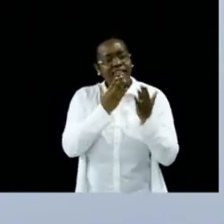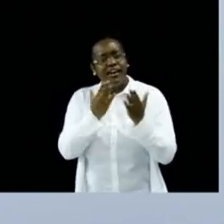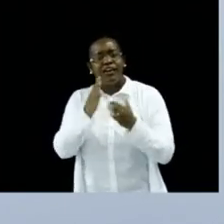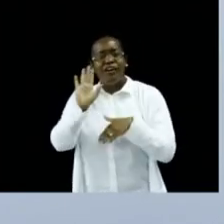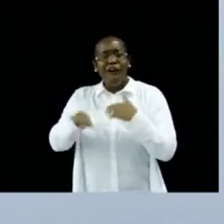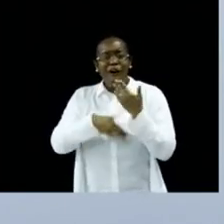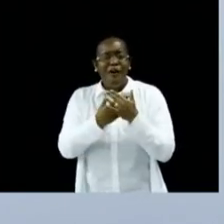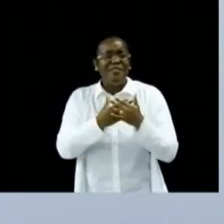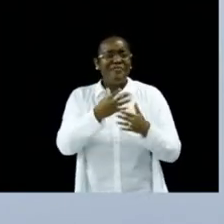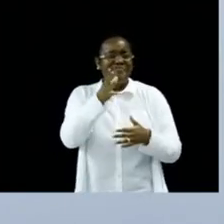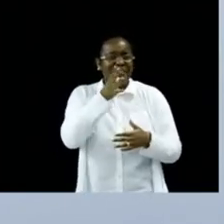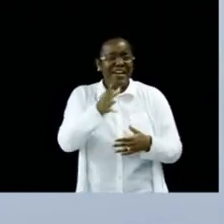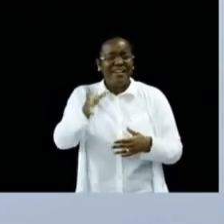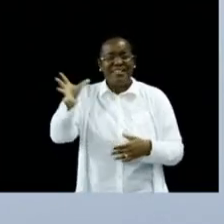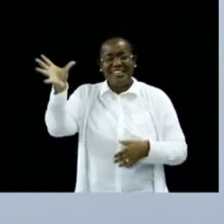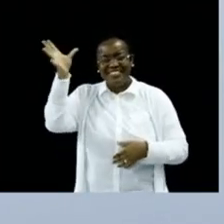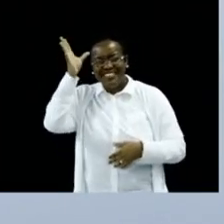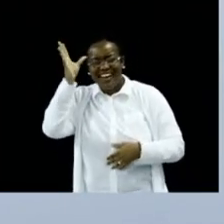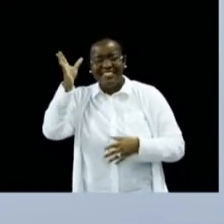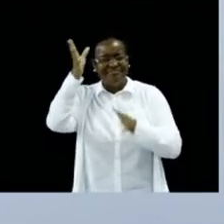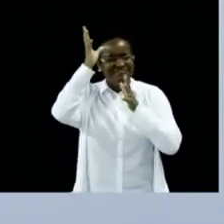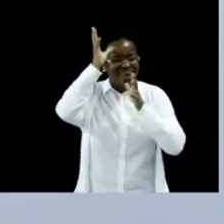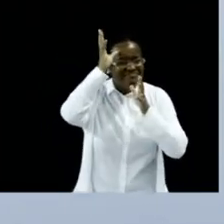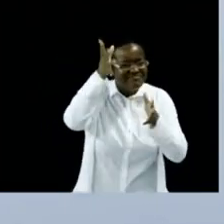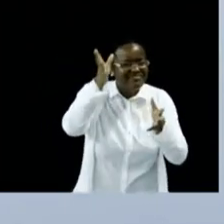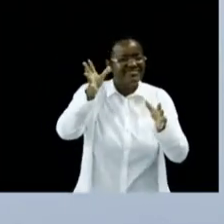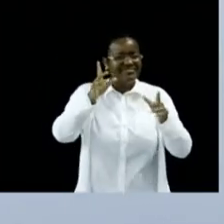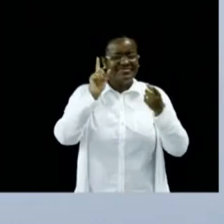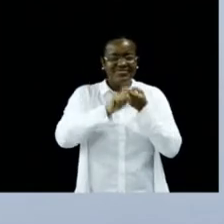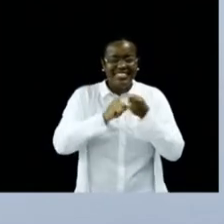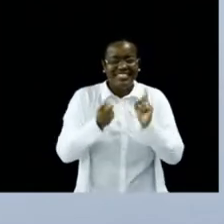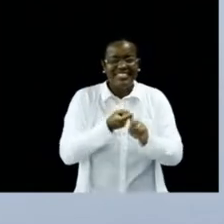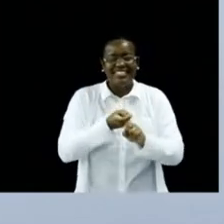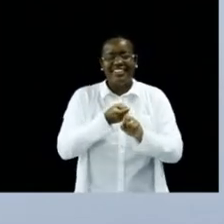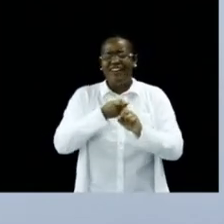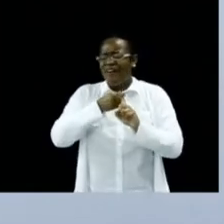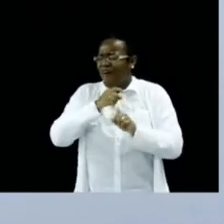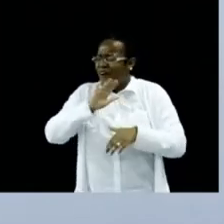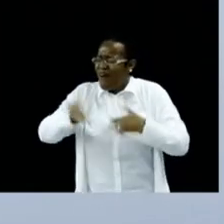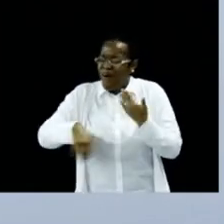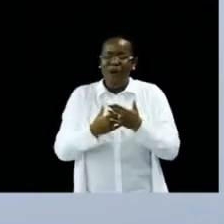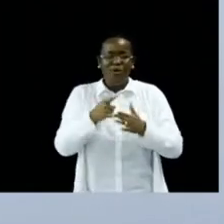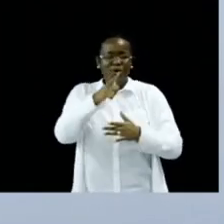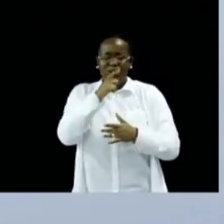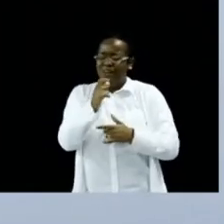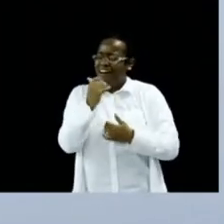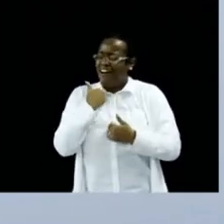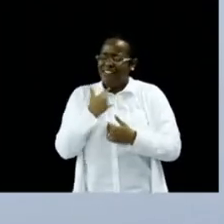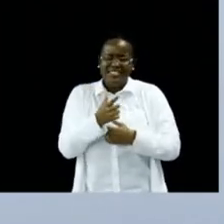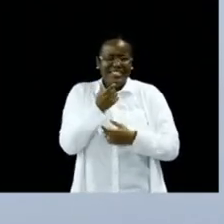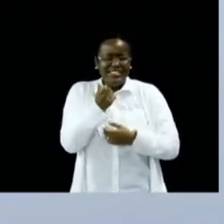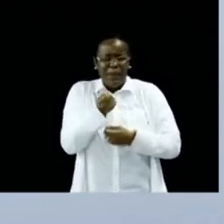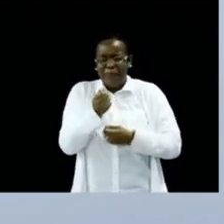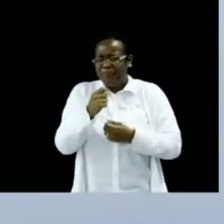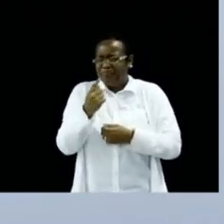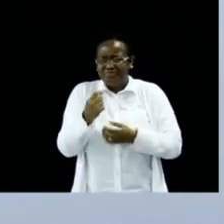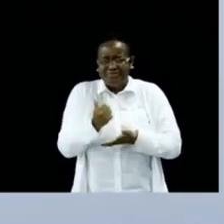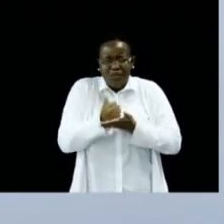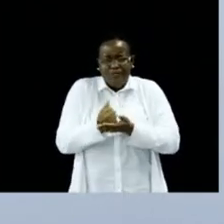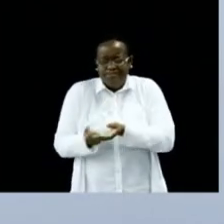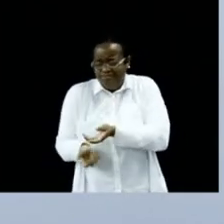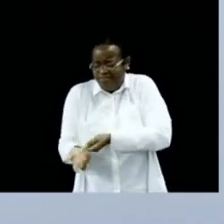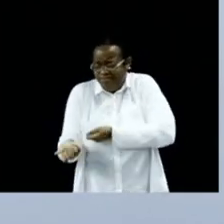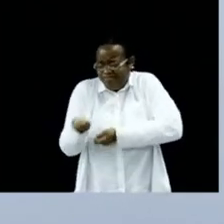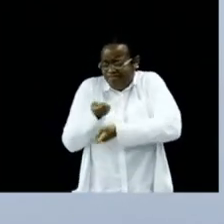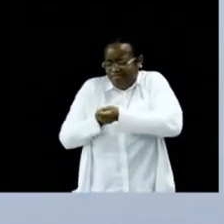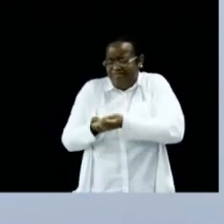to your mom and dad, our grandparents, our friend, but thank all those who tied a small knot in your rope to pull you